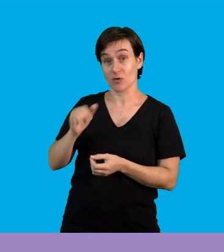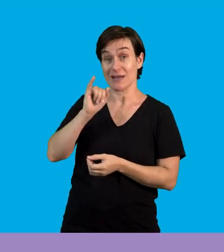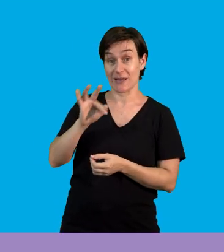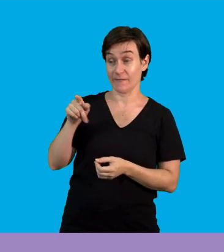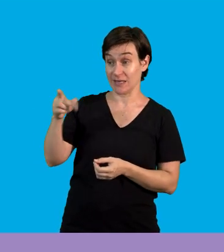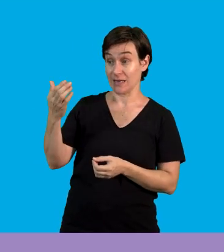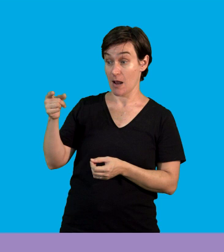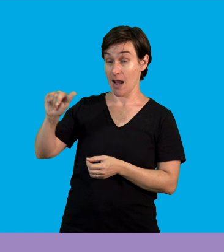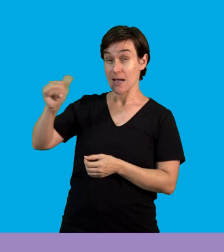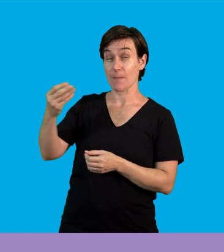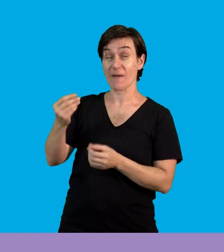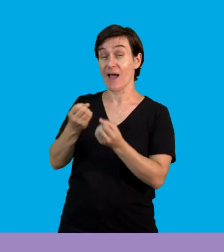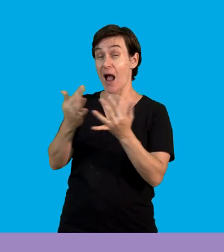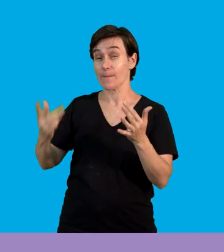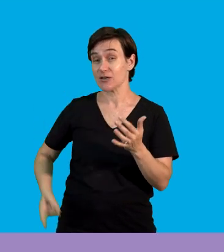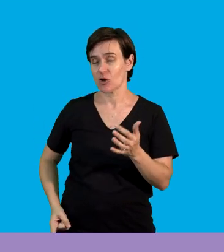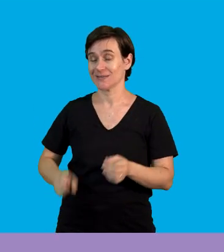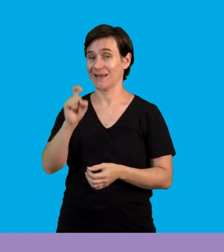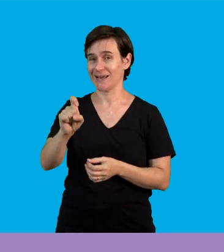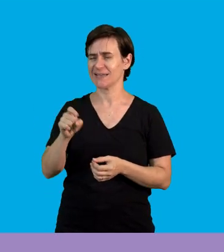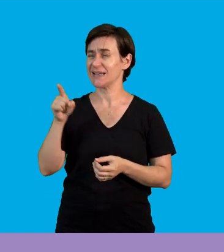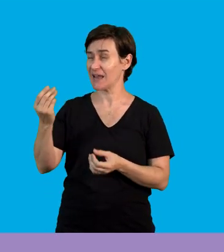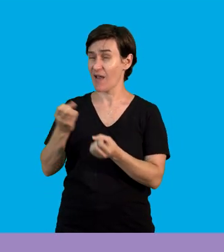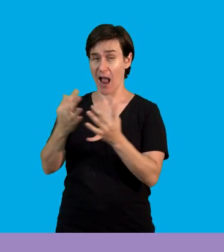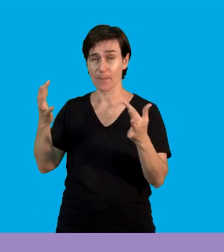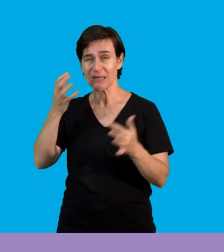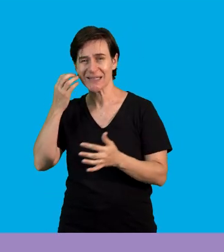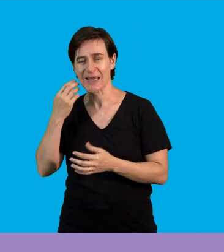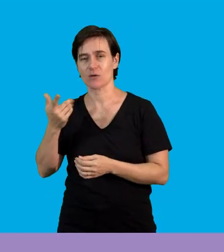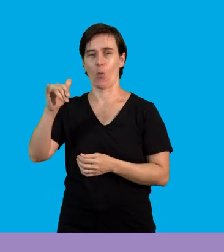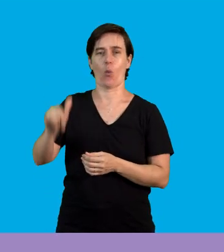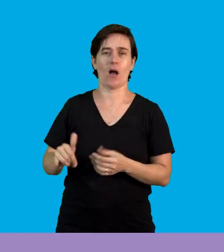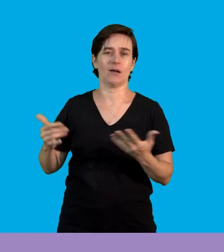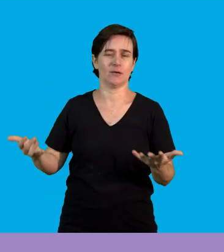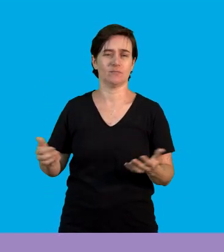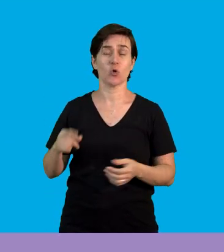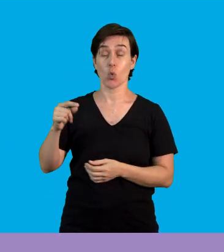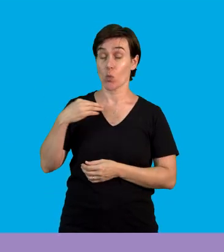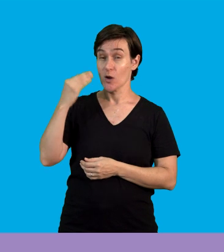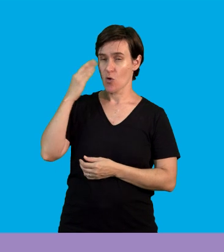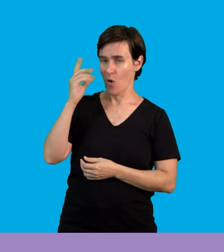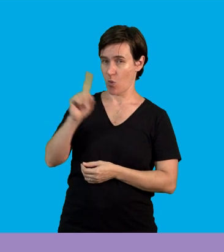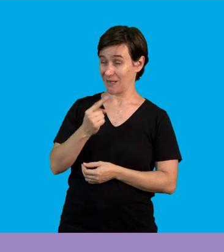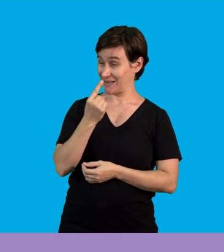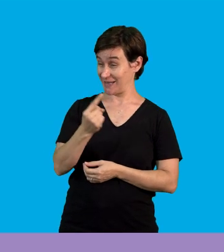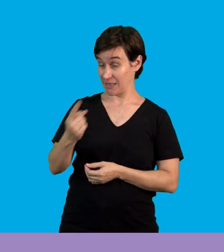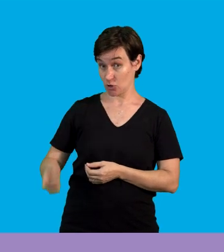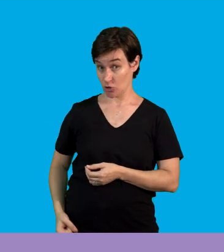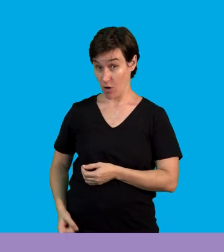X dogs and Y cats. All right, what do we know from that is that each